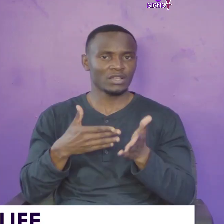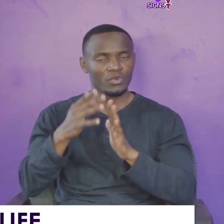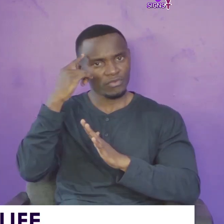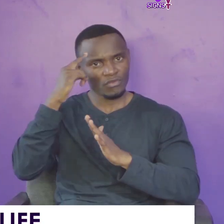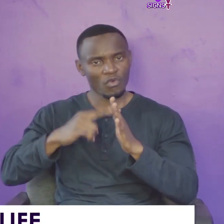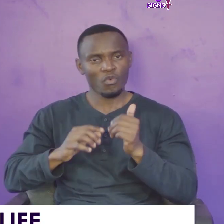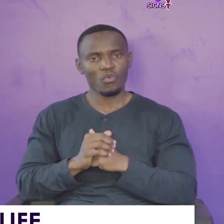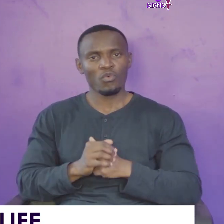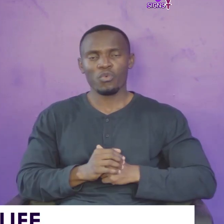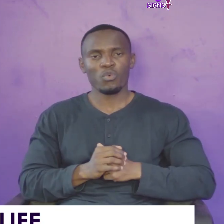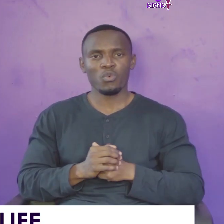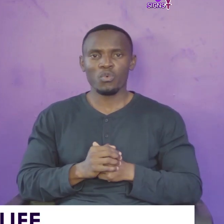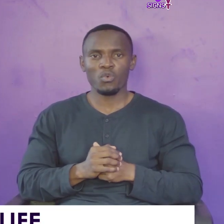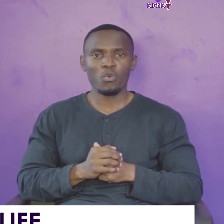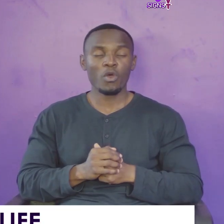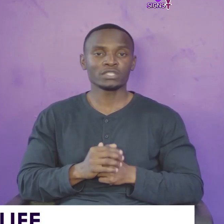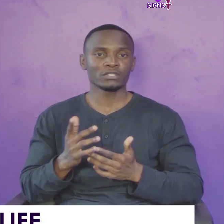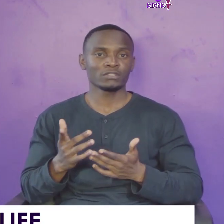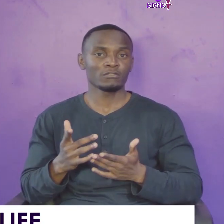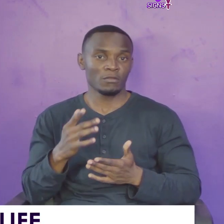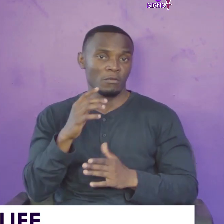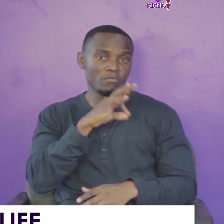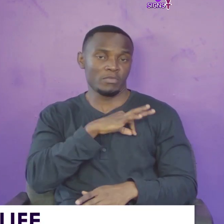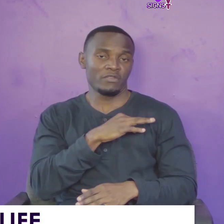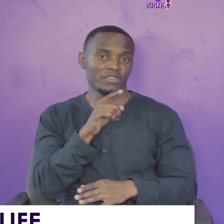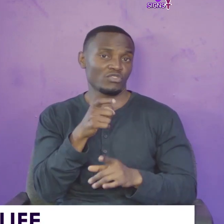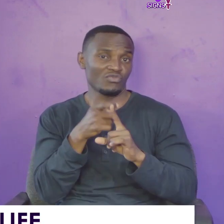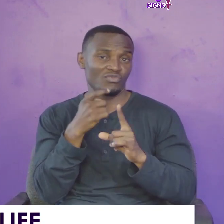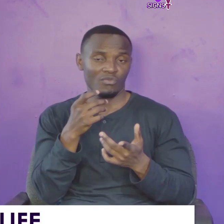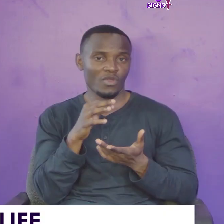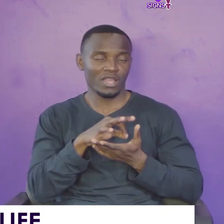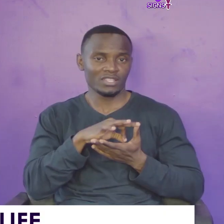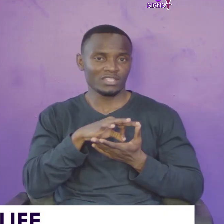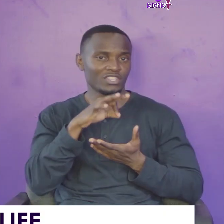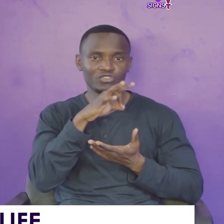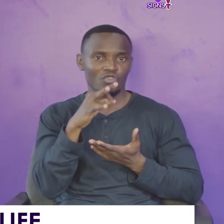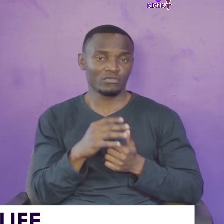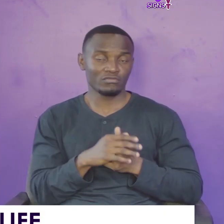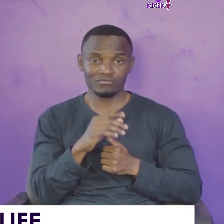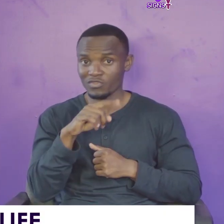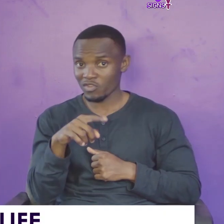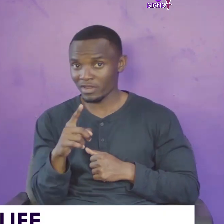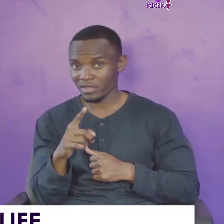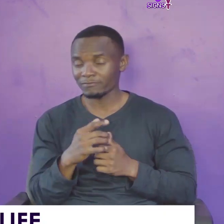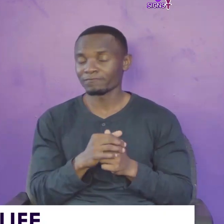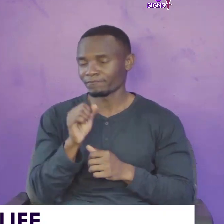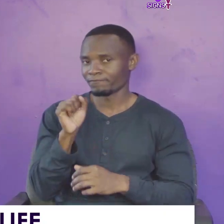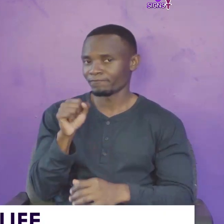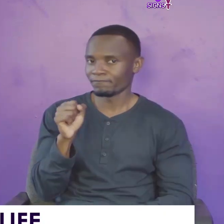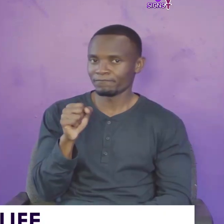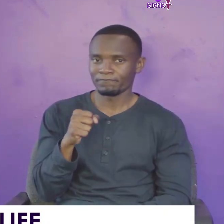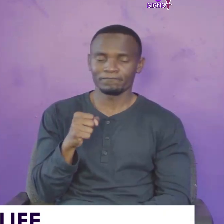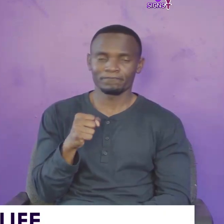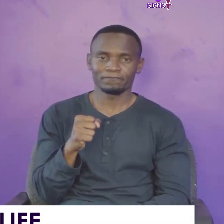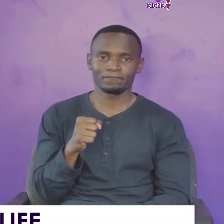back dividends true, right from your soul. yes. Am I right? Yes, you are very right on that. And when